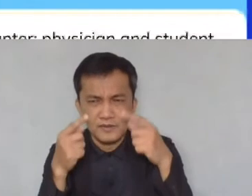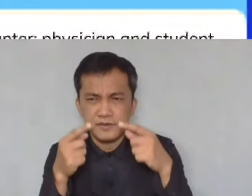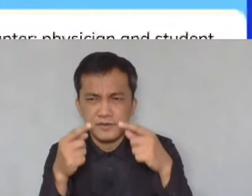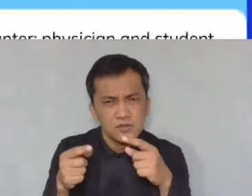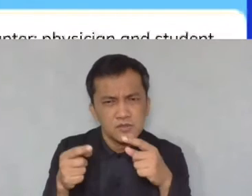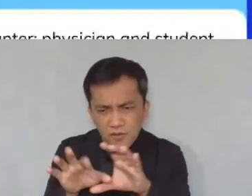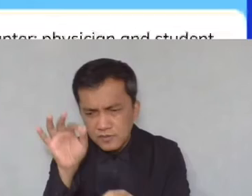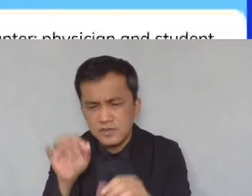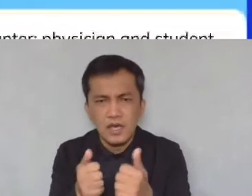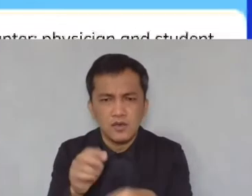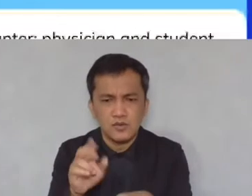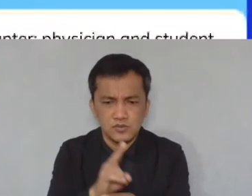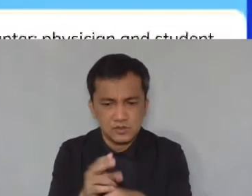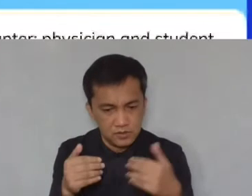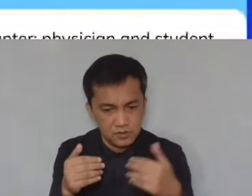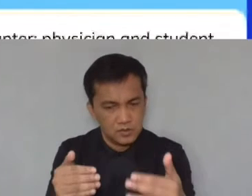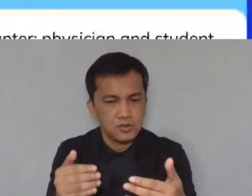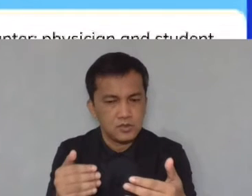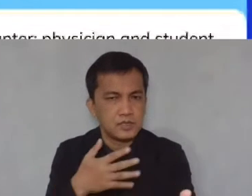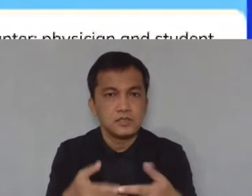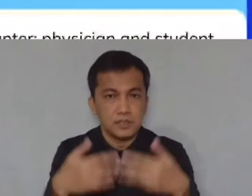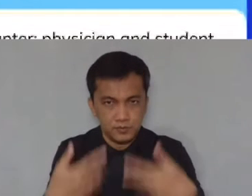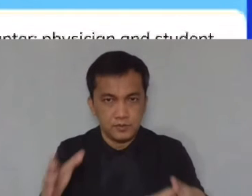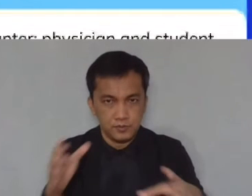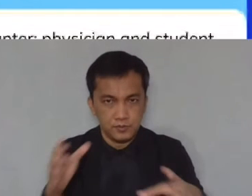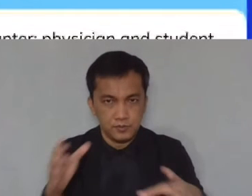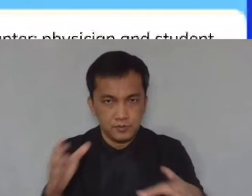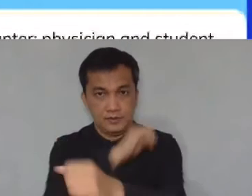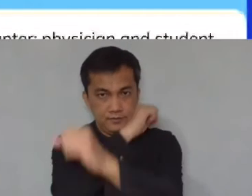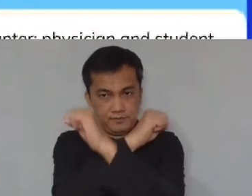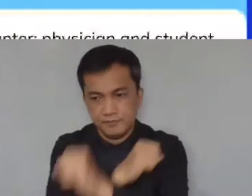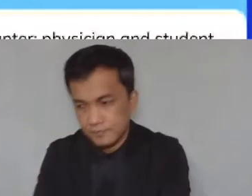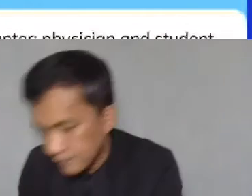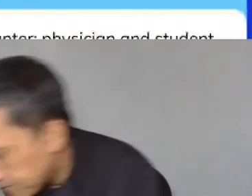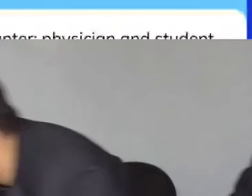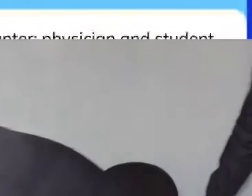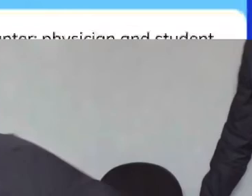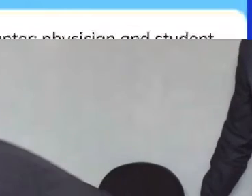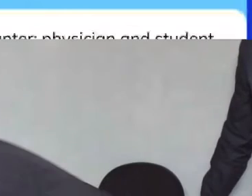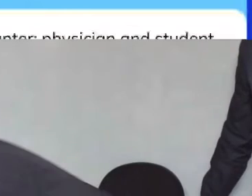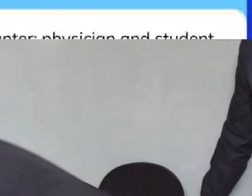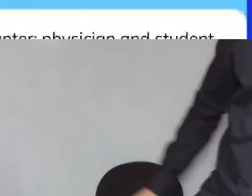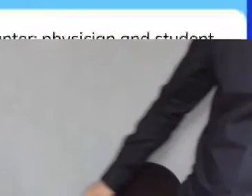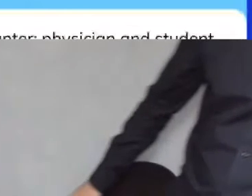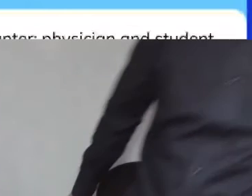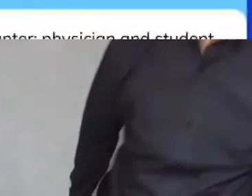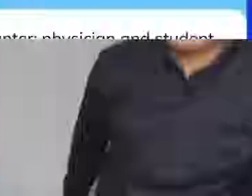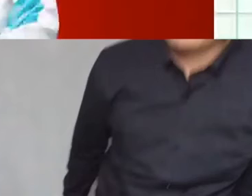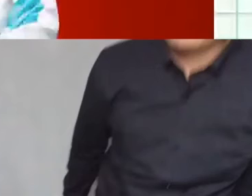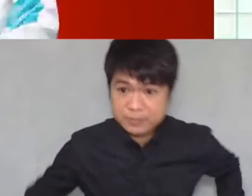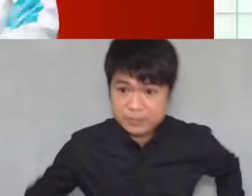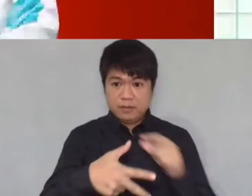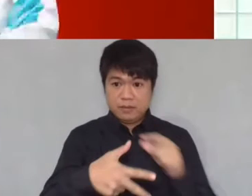how we can use this going forward, even after the pandemic. So those are my only 3 points. So first,